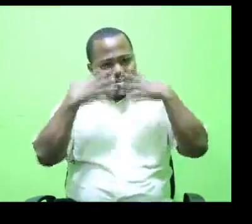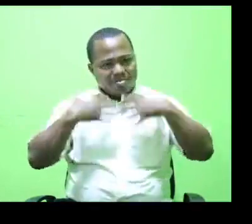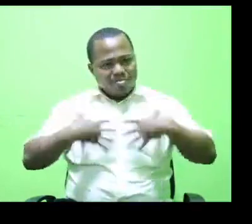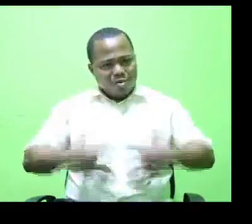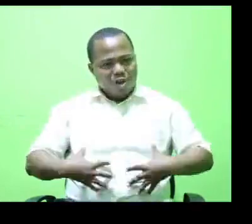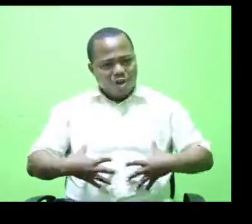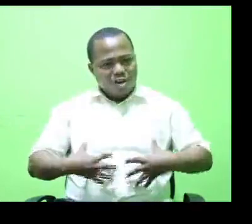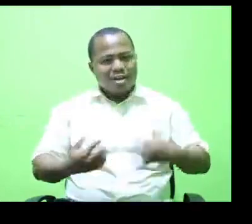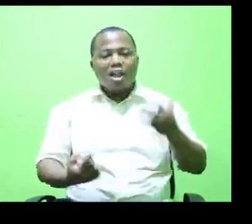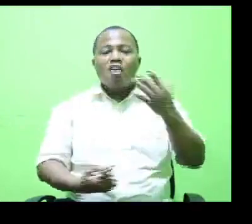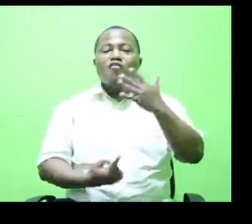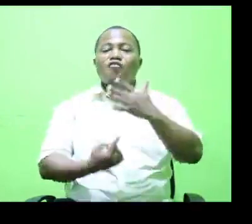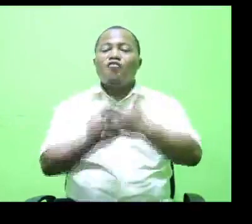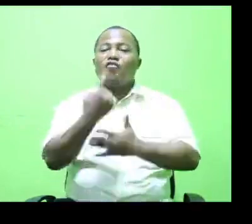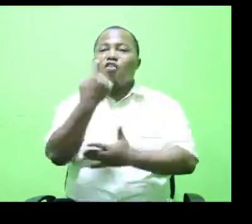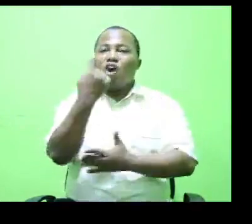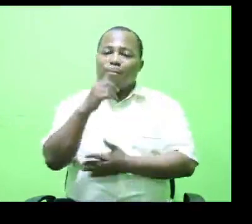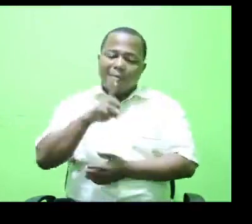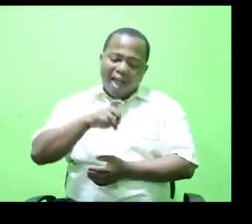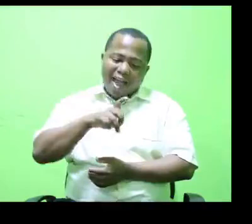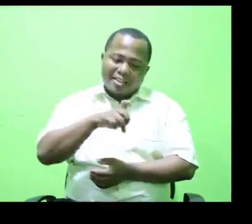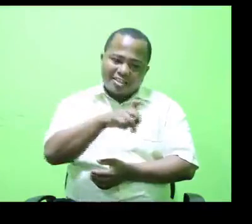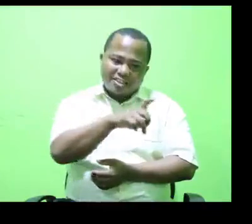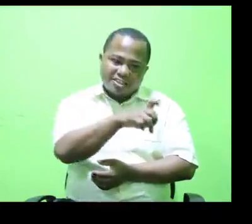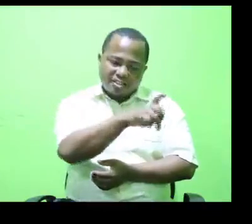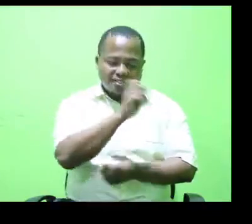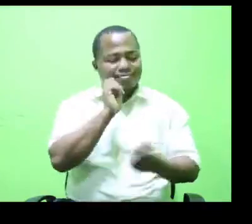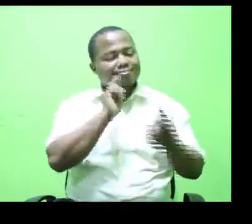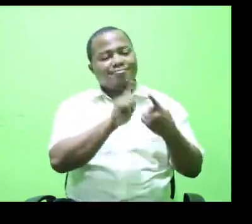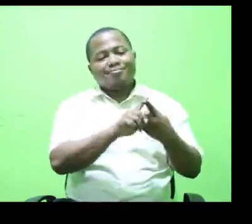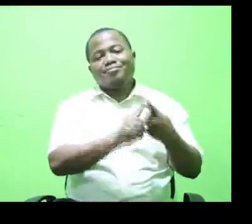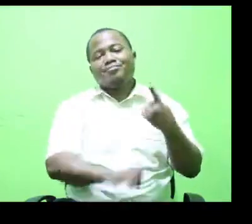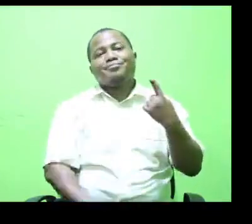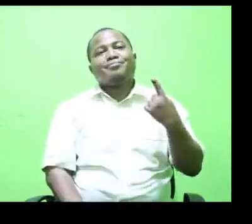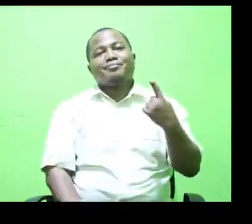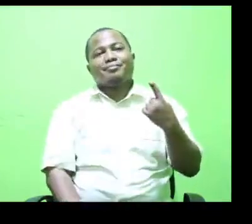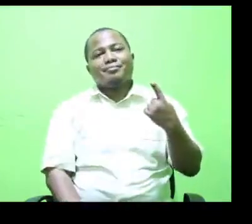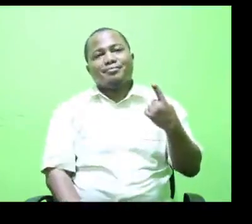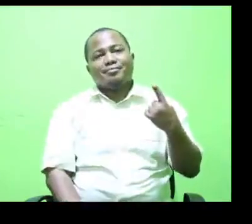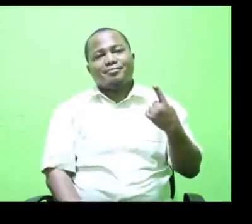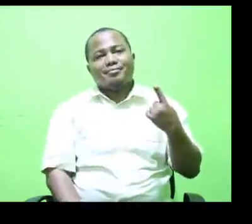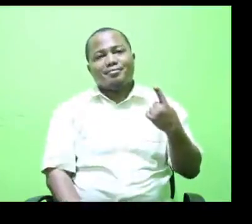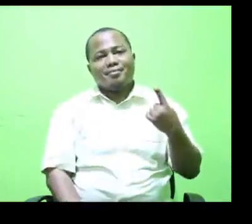Antibodies from antigen.